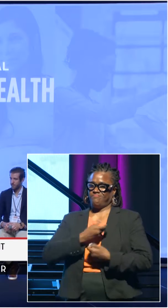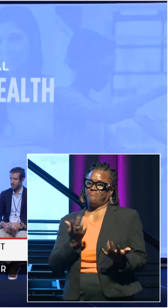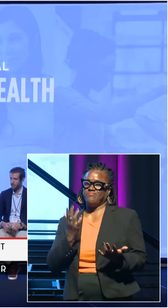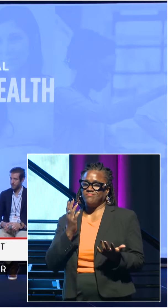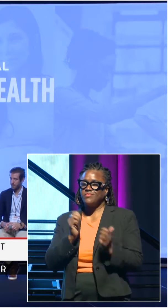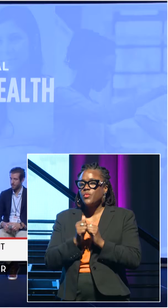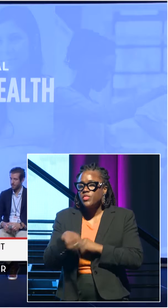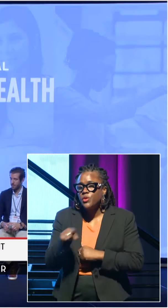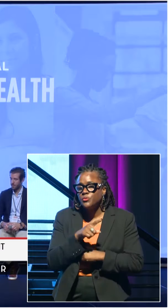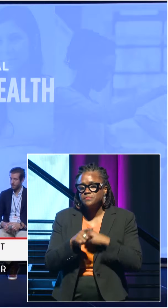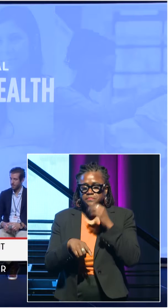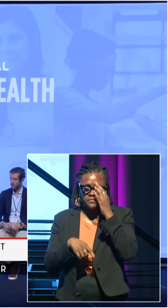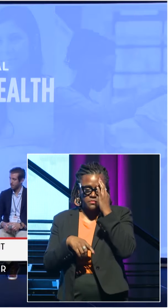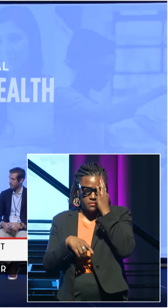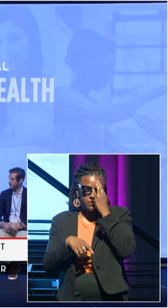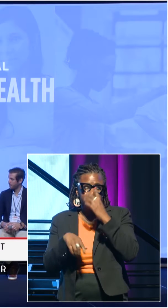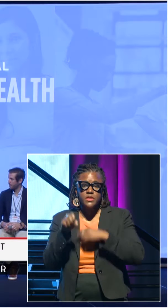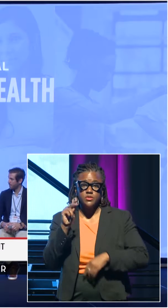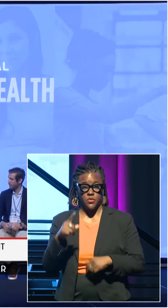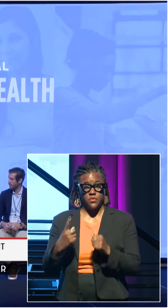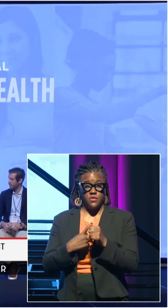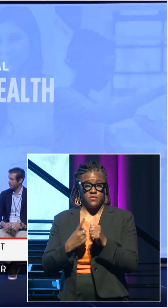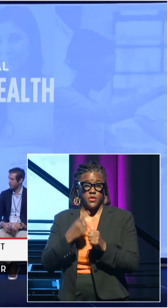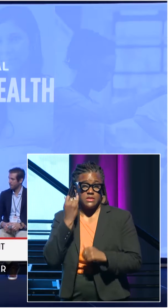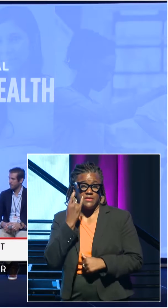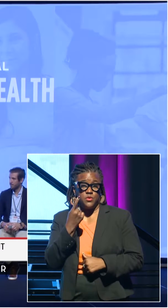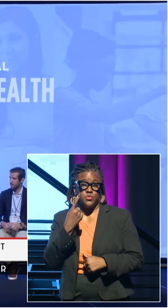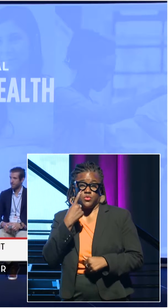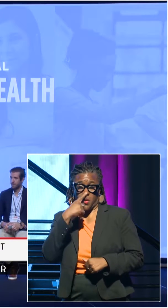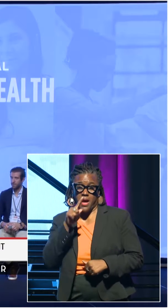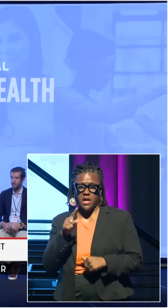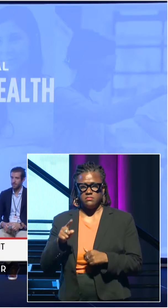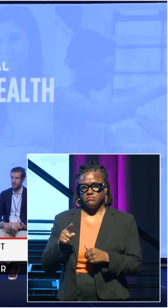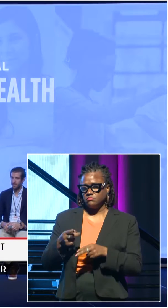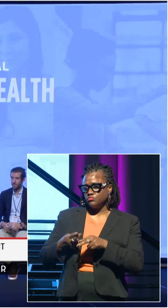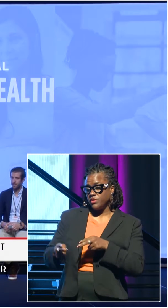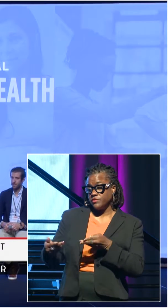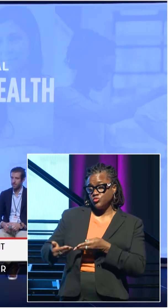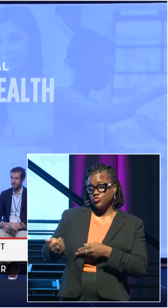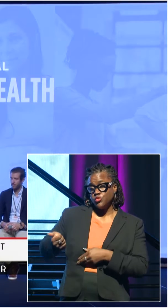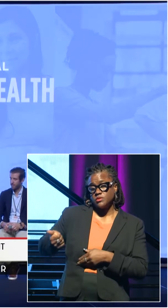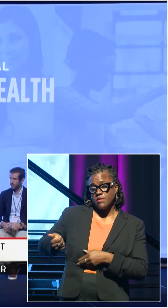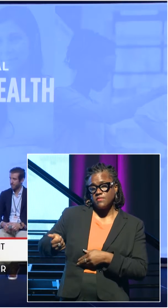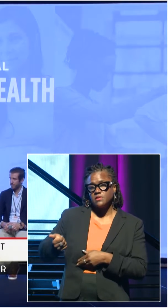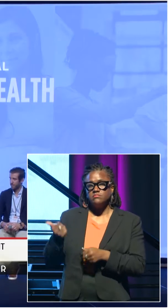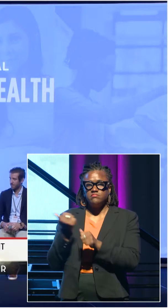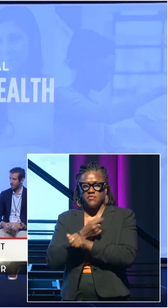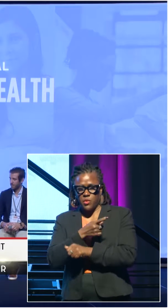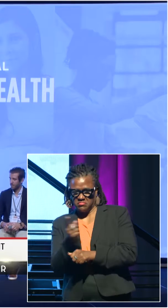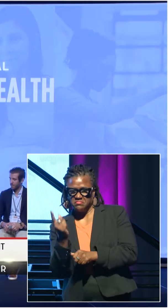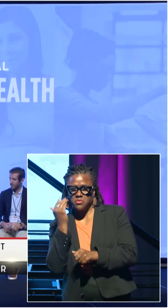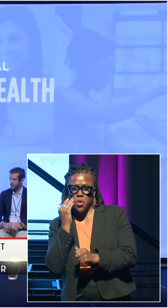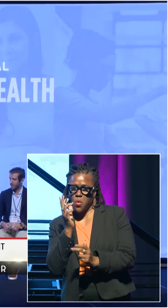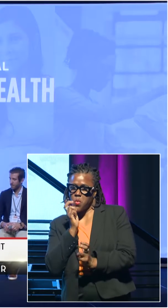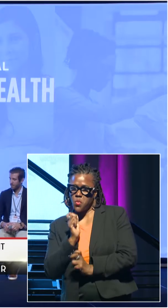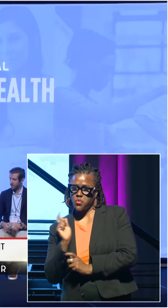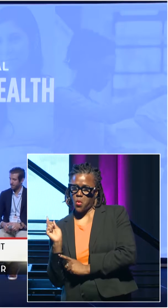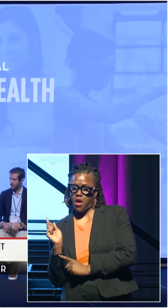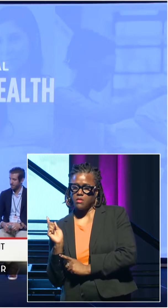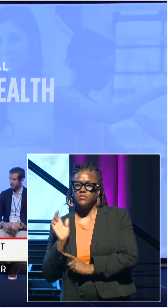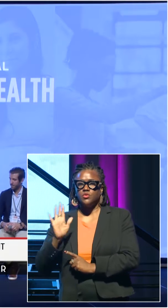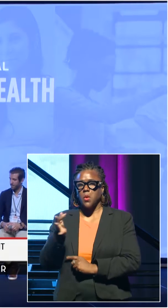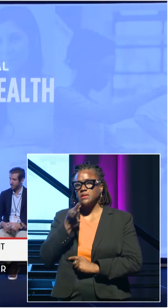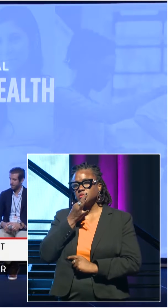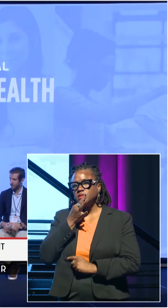you. So if first you could briefly introduce yourselves so that everyone knows who you are and what your area